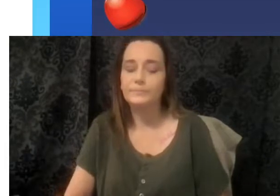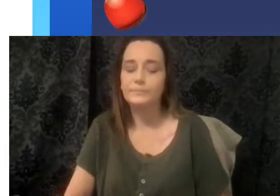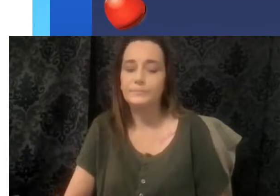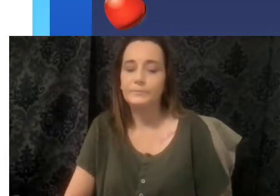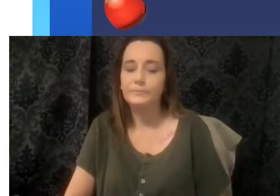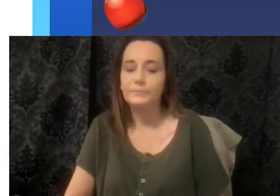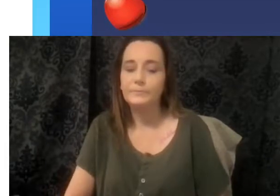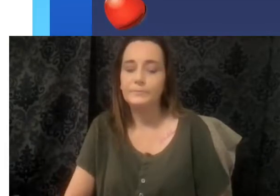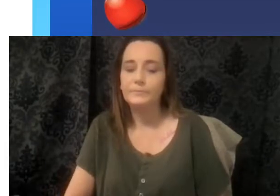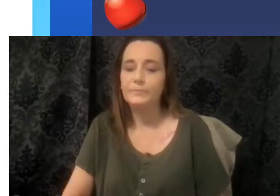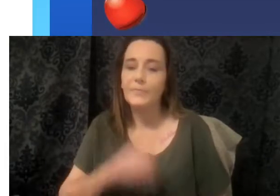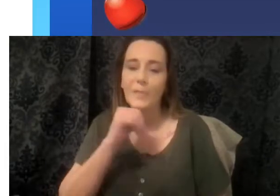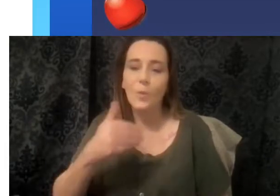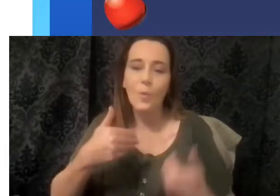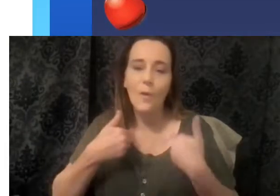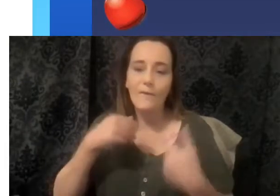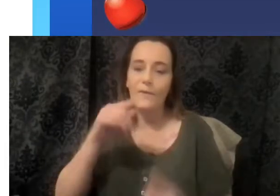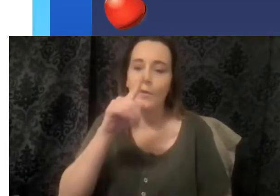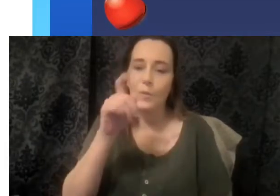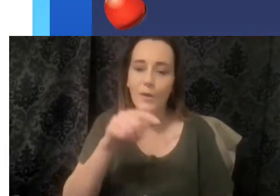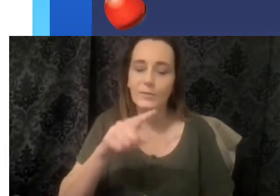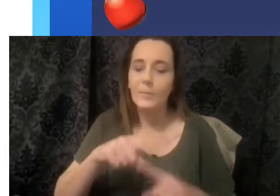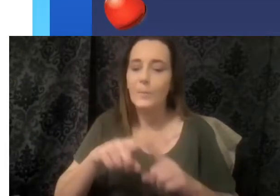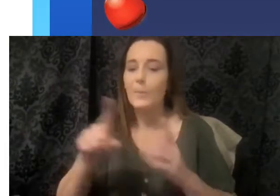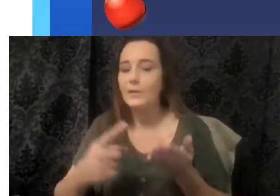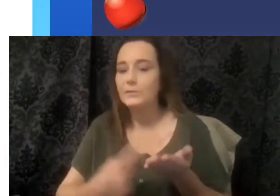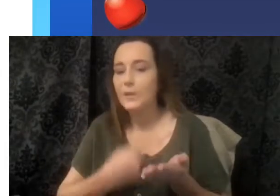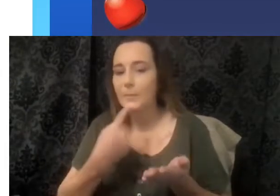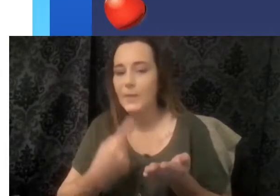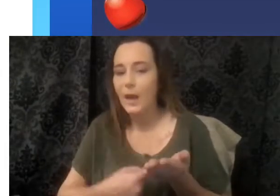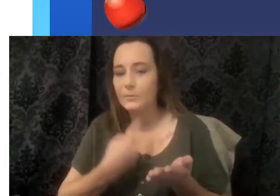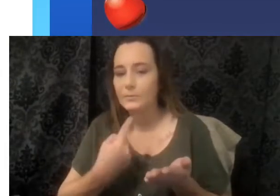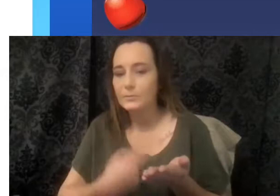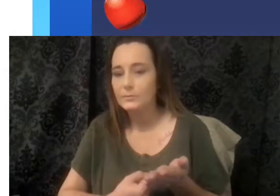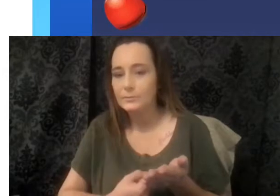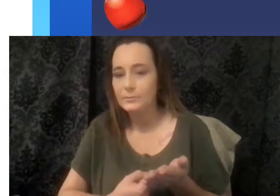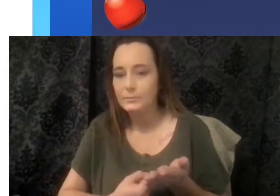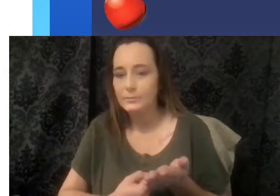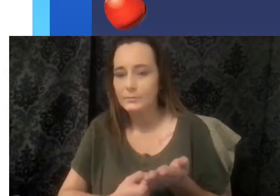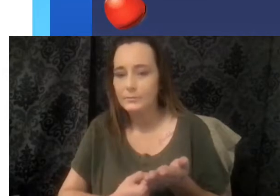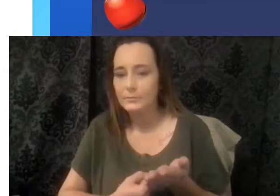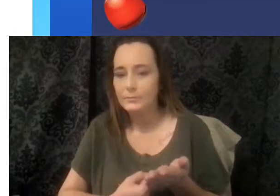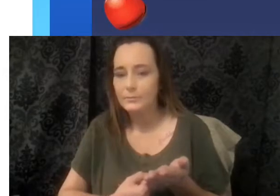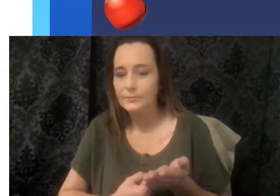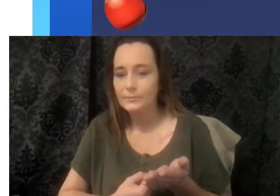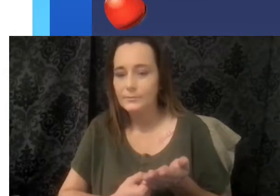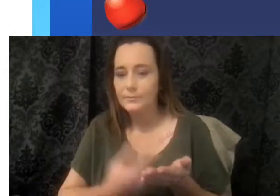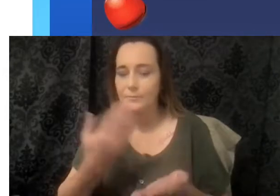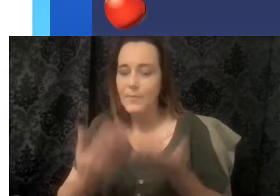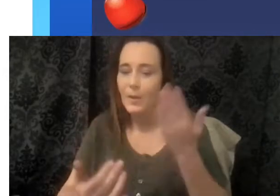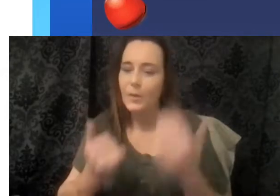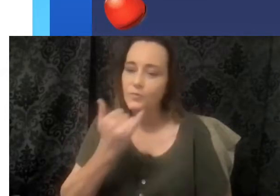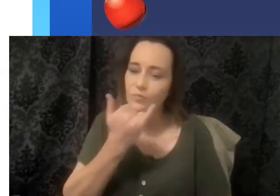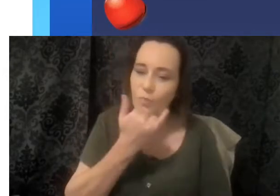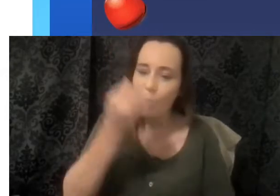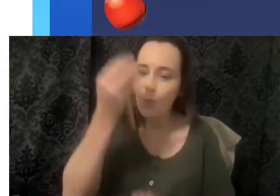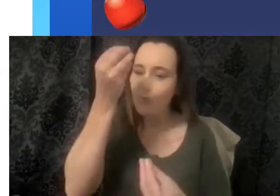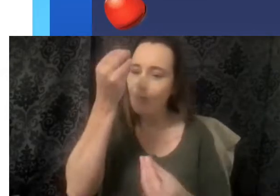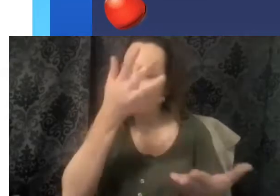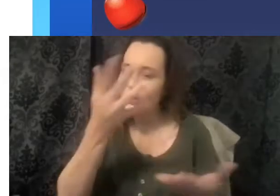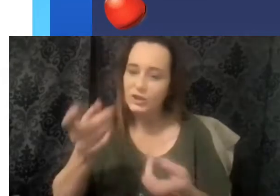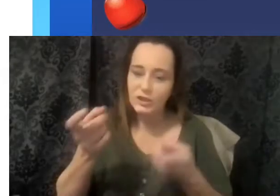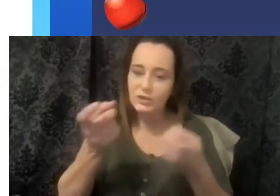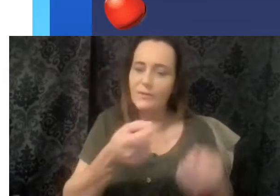I don't have a question, but sometimes when maybe some misinformation is being provided, I think